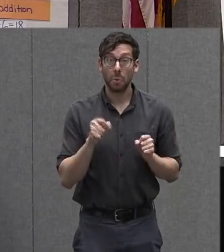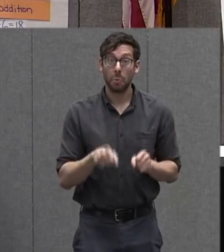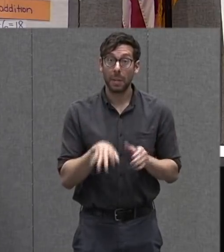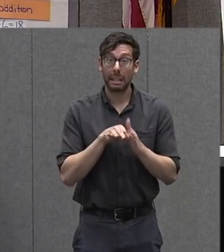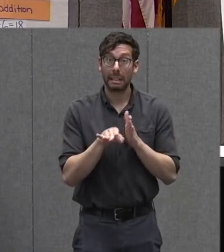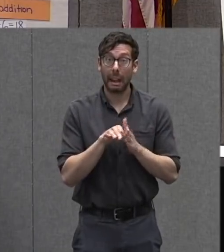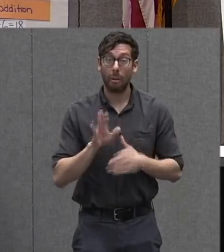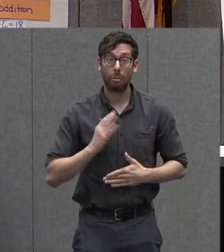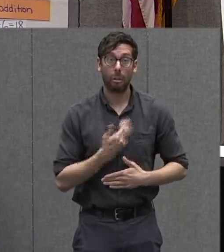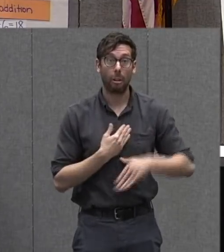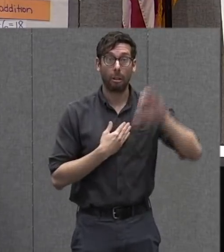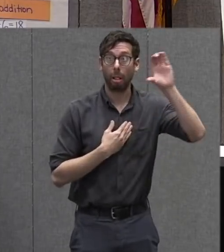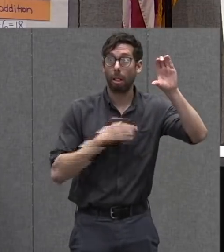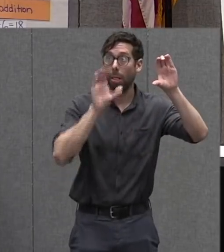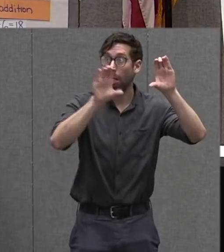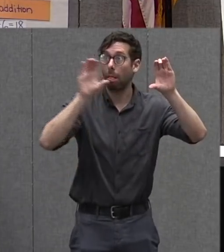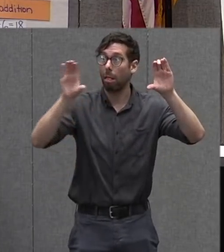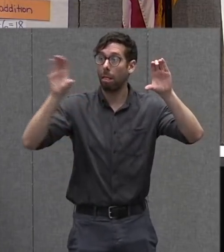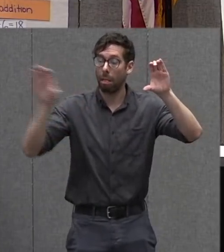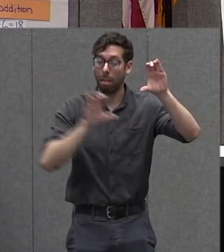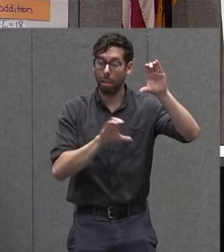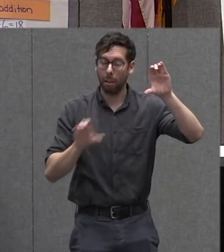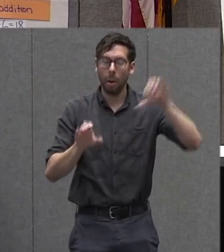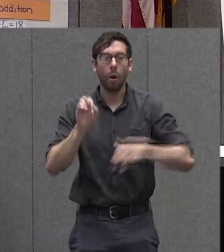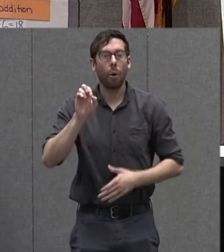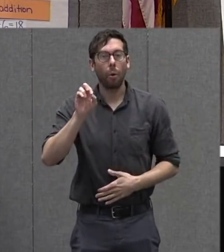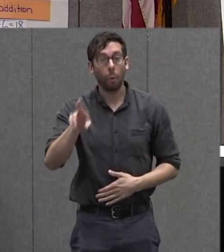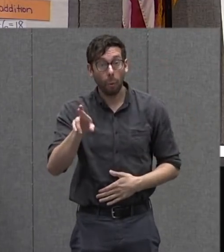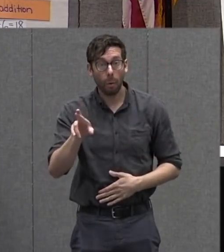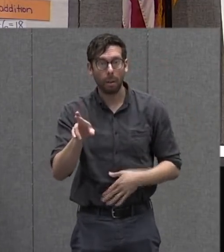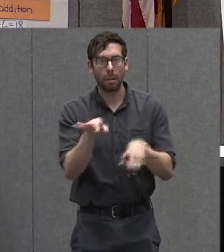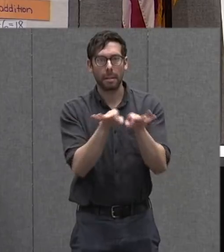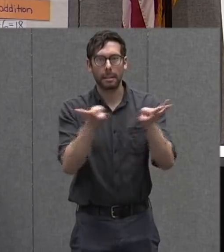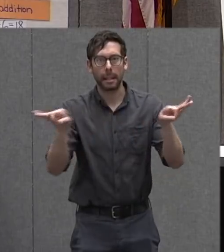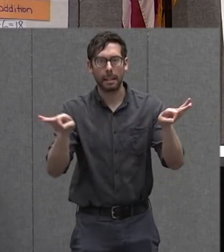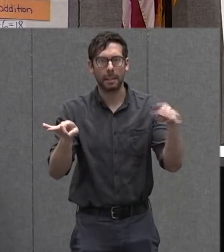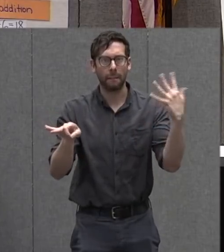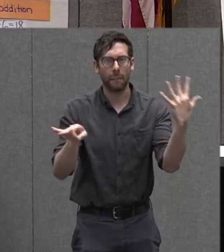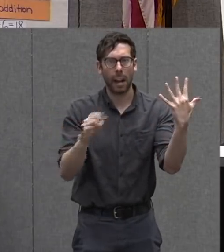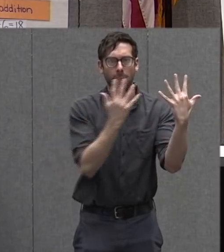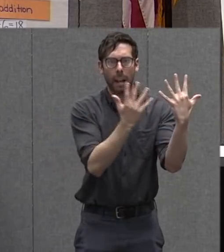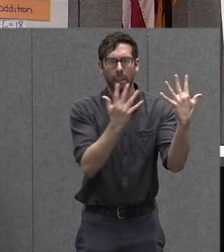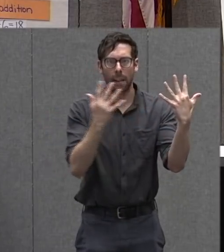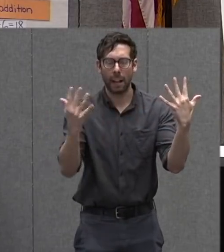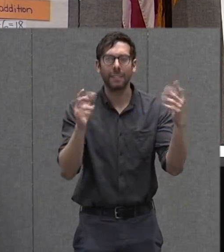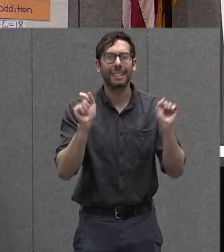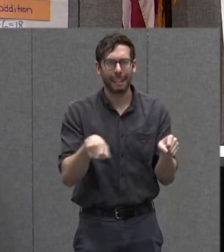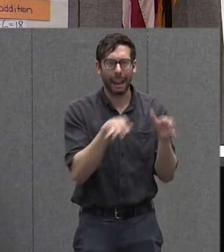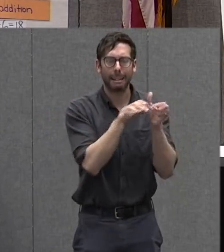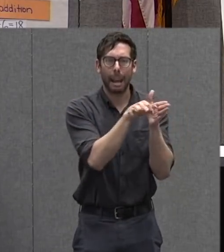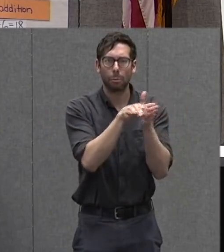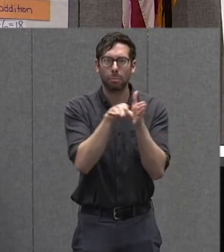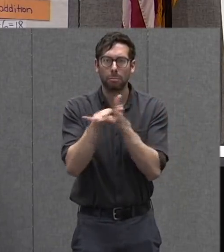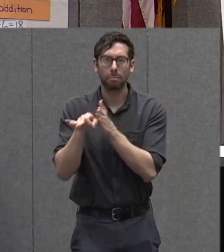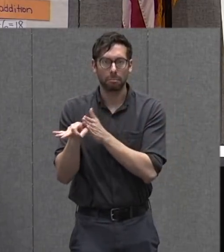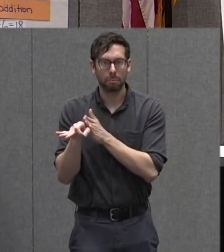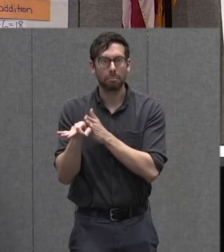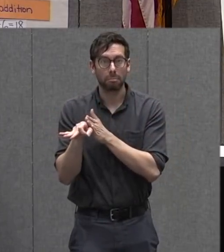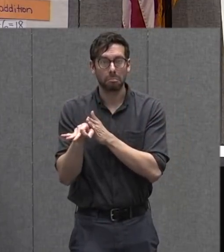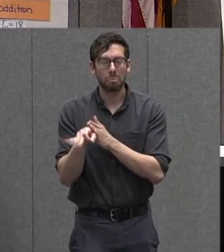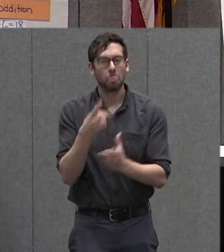Or should we count our 5s on our number sentence? Well, guess what? Both should work. Both should have the same number of 5s. So let's